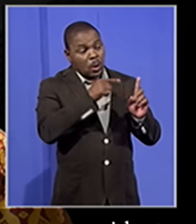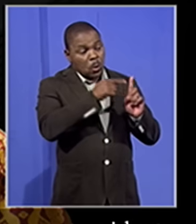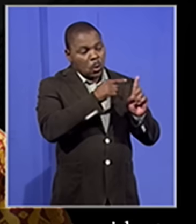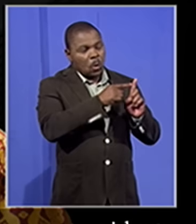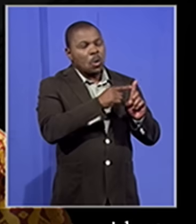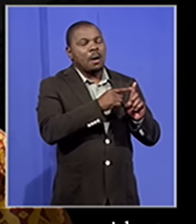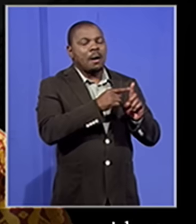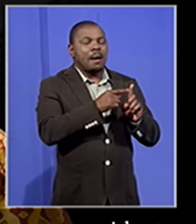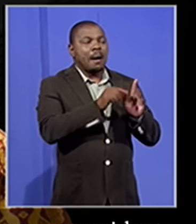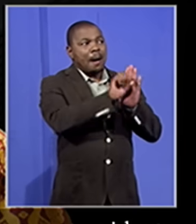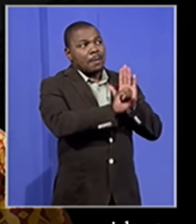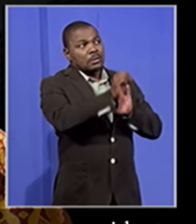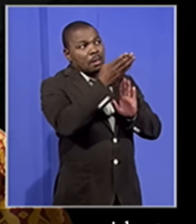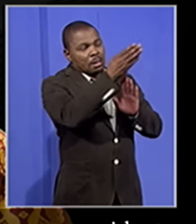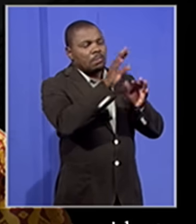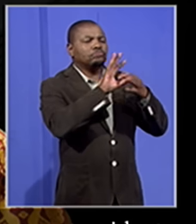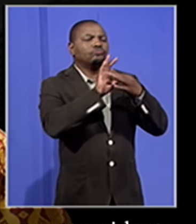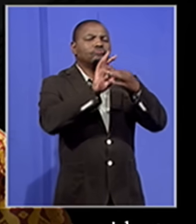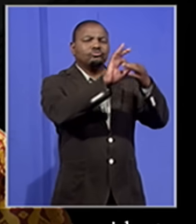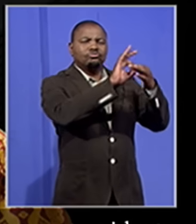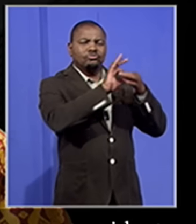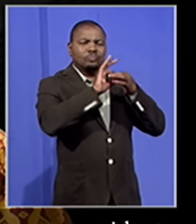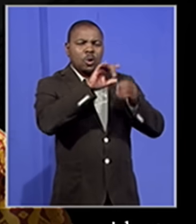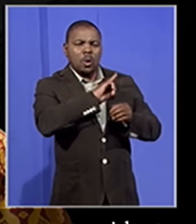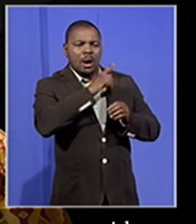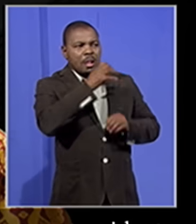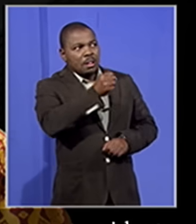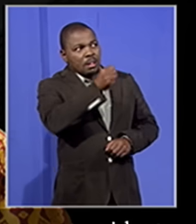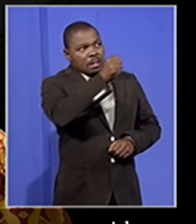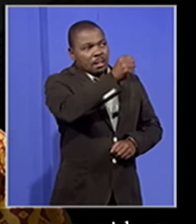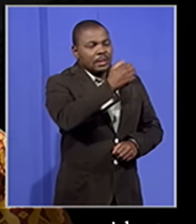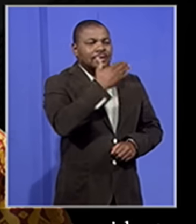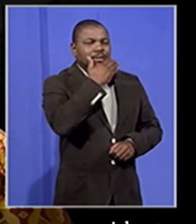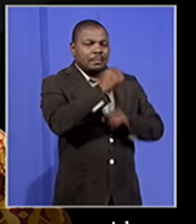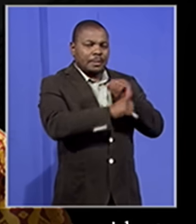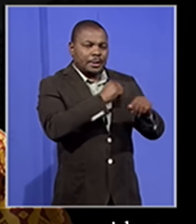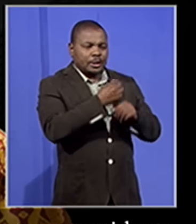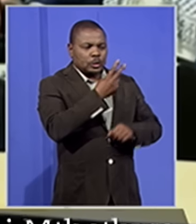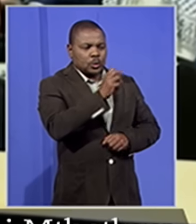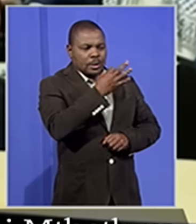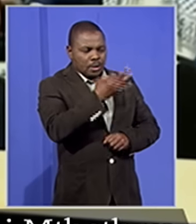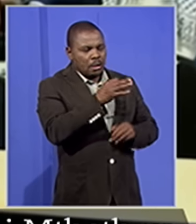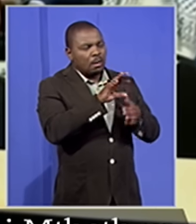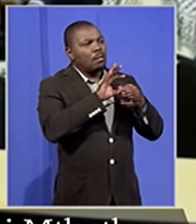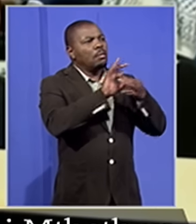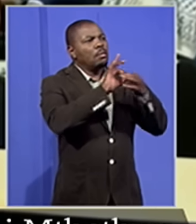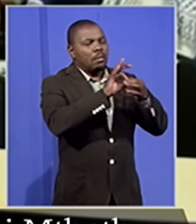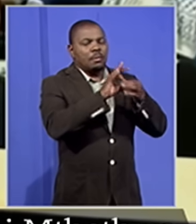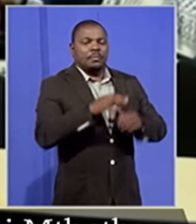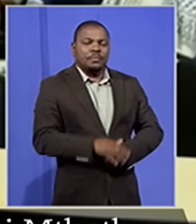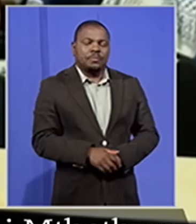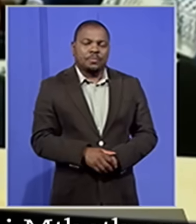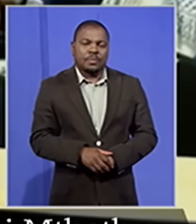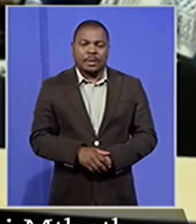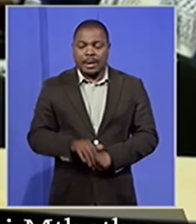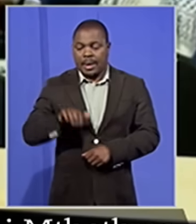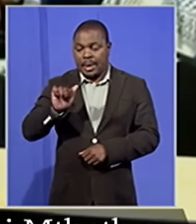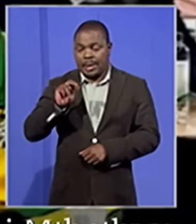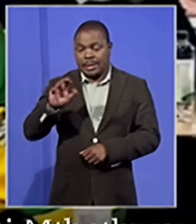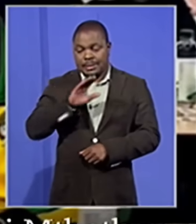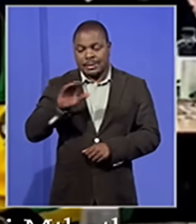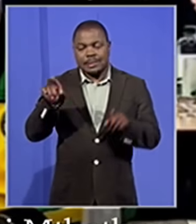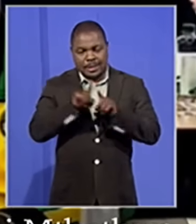strong relationship since his diplomatic appointment in December 2023. Mokga wa habo ANC le ona o rometse mantswe